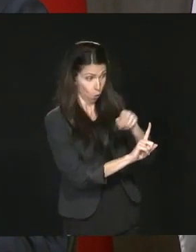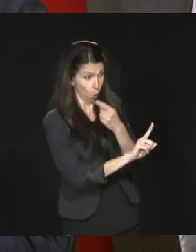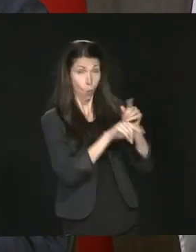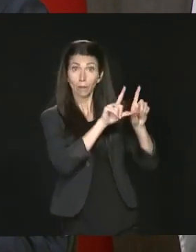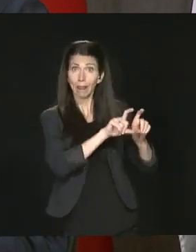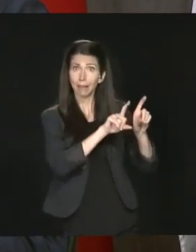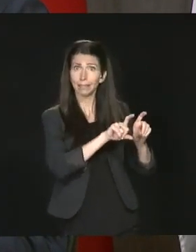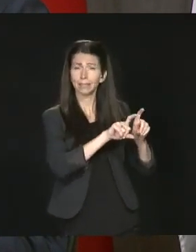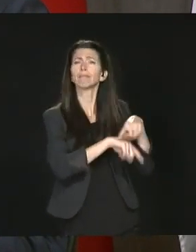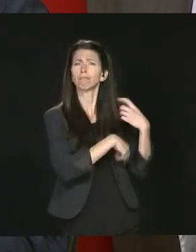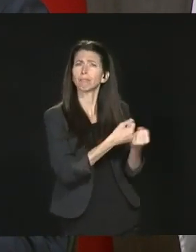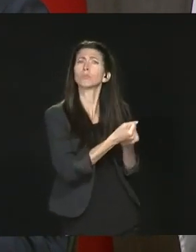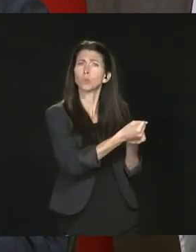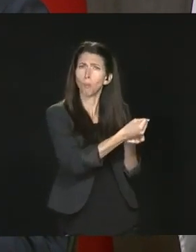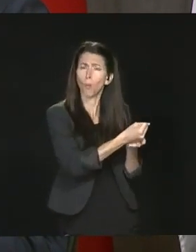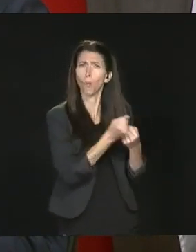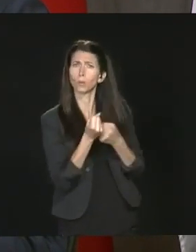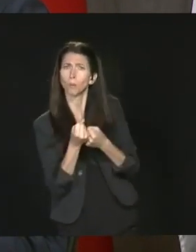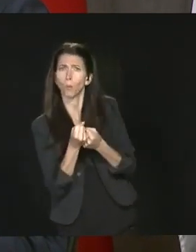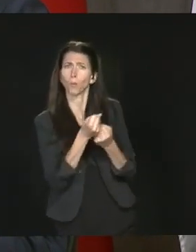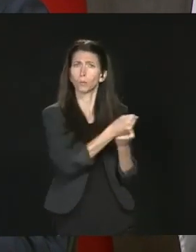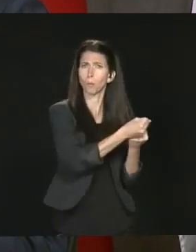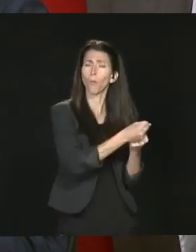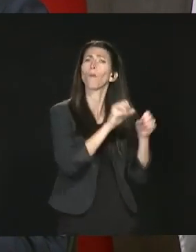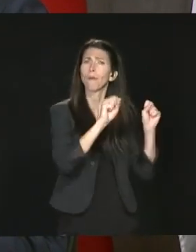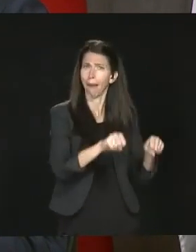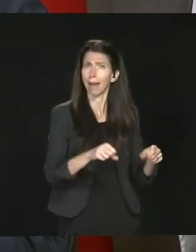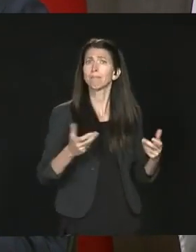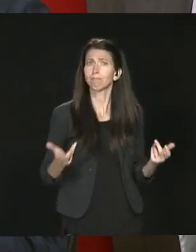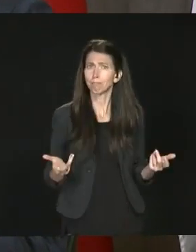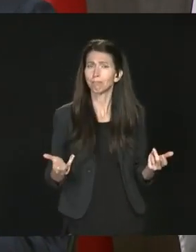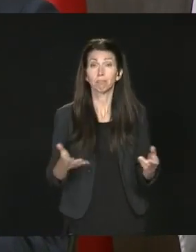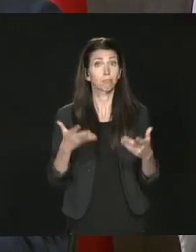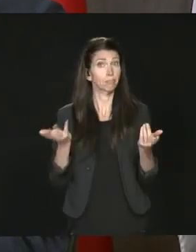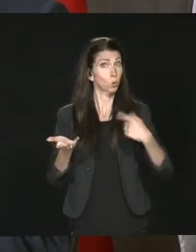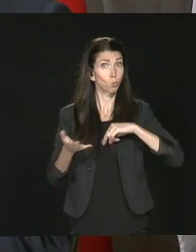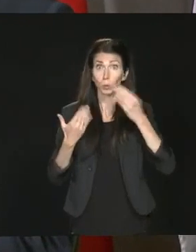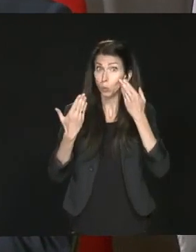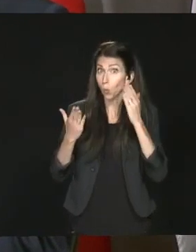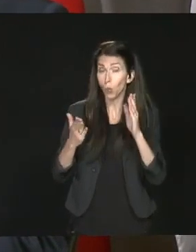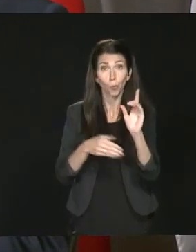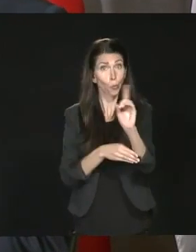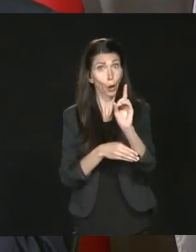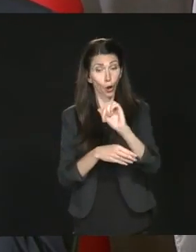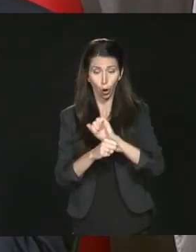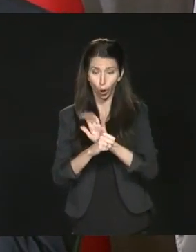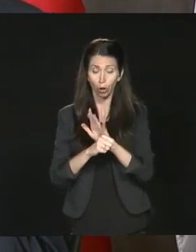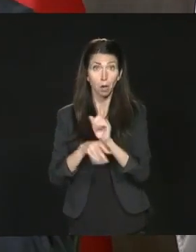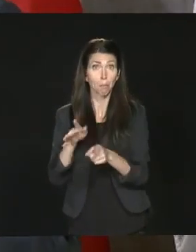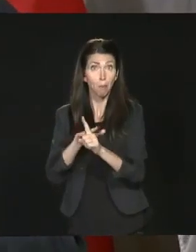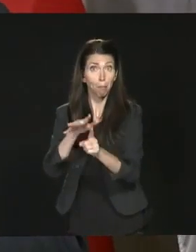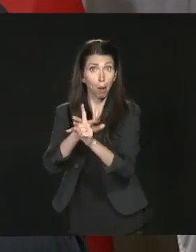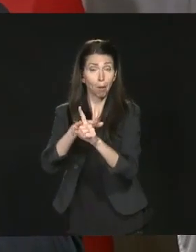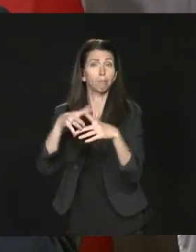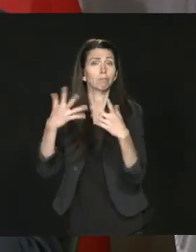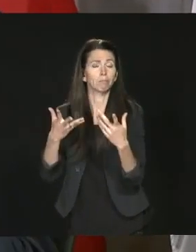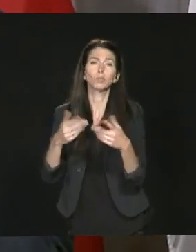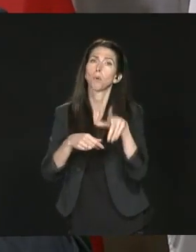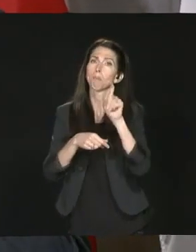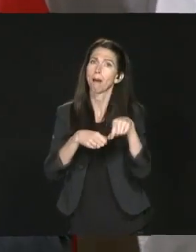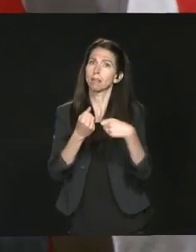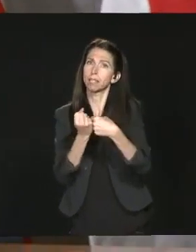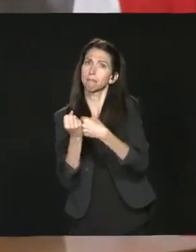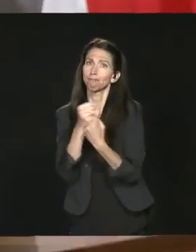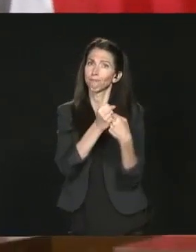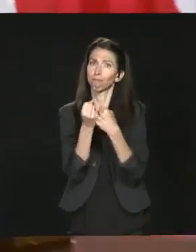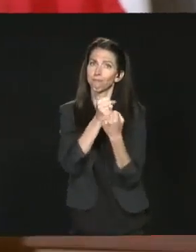il y aura des cas et nous devons nous montrer solidaires. And we are all in this together. Thank you. Okay, merci beaucoup, Dr. Mill. Thank you. And now we